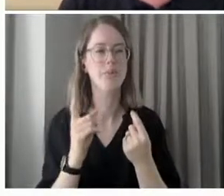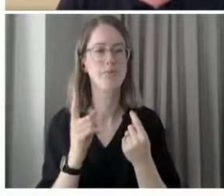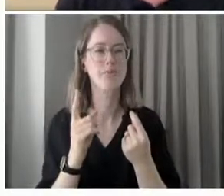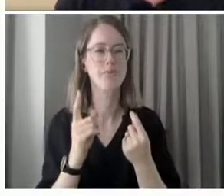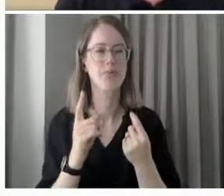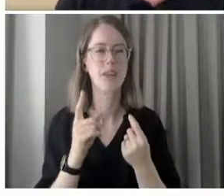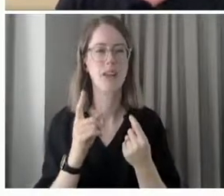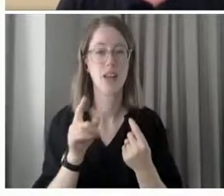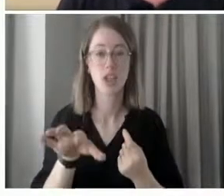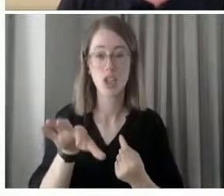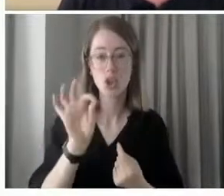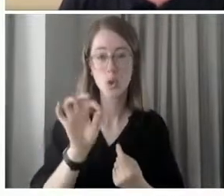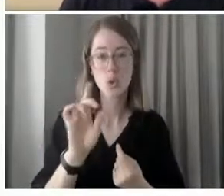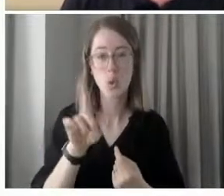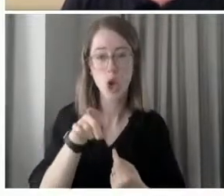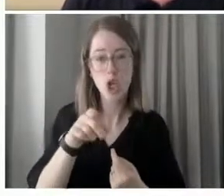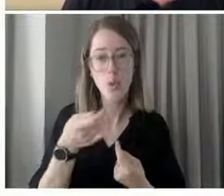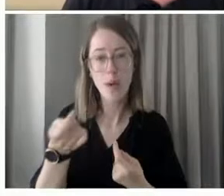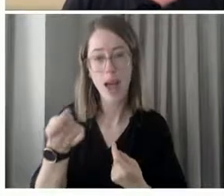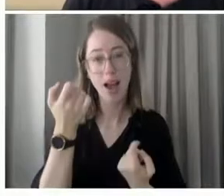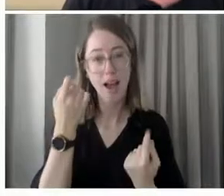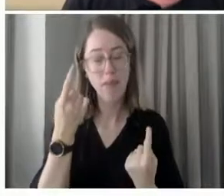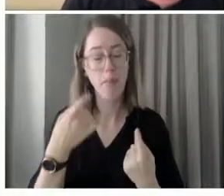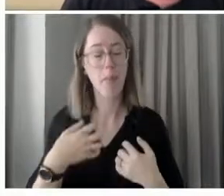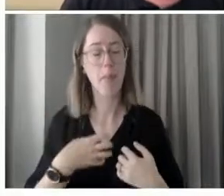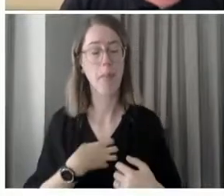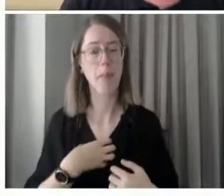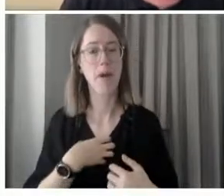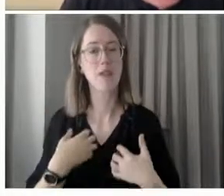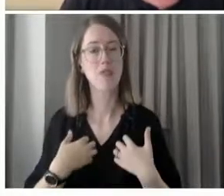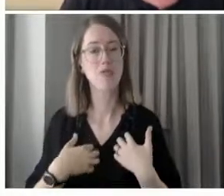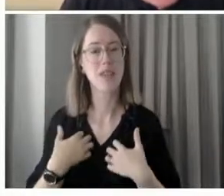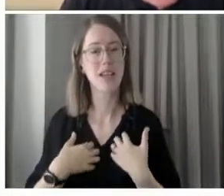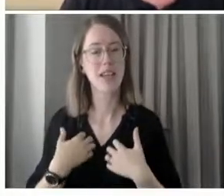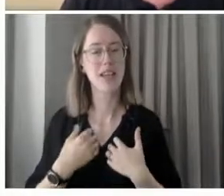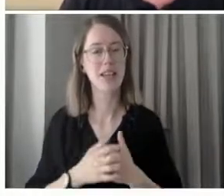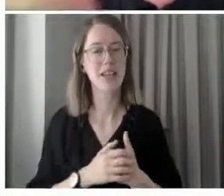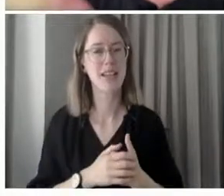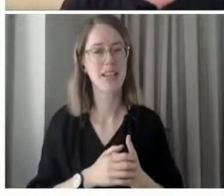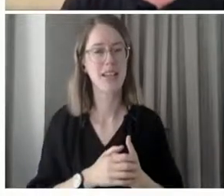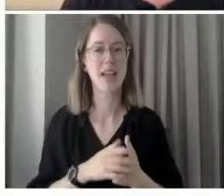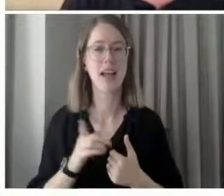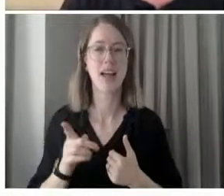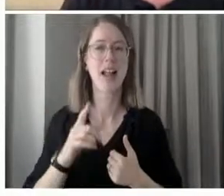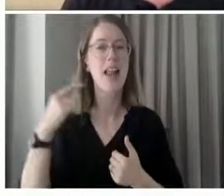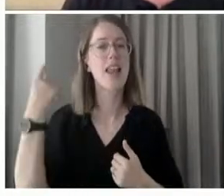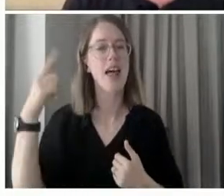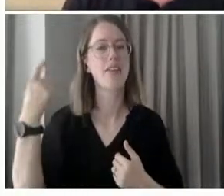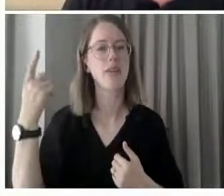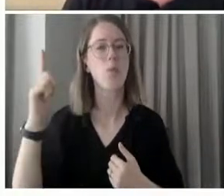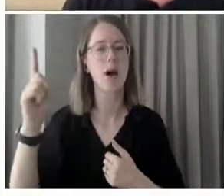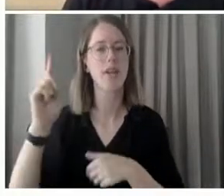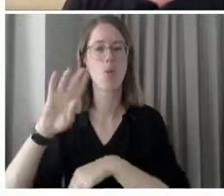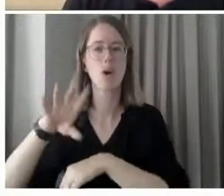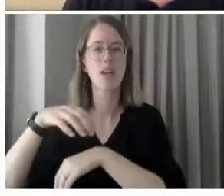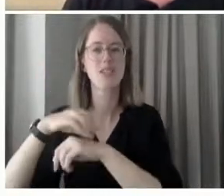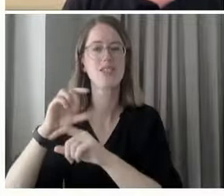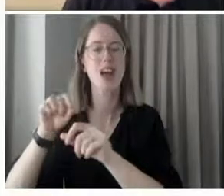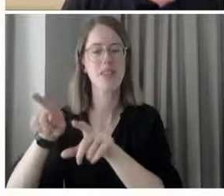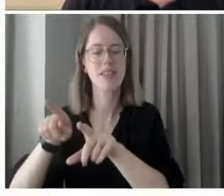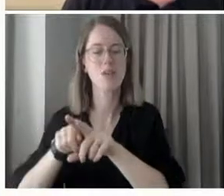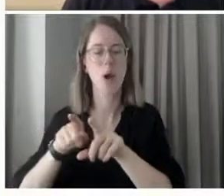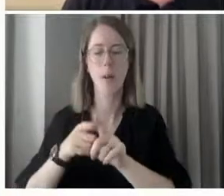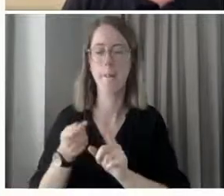pay idea, which, there are other things. Battersea Arts Centre in London has done a kind of pay what you want for some